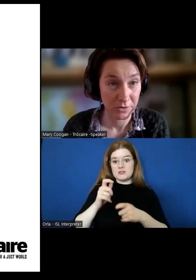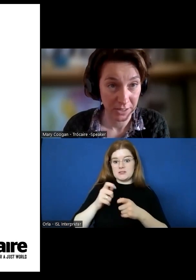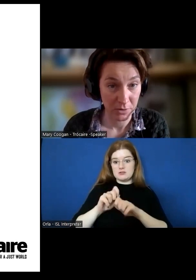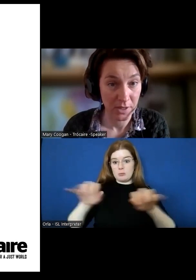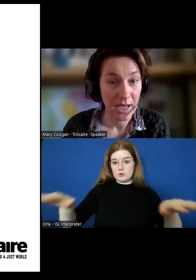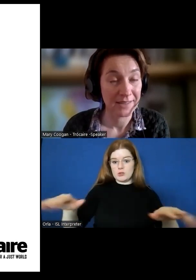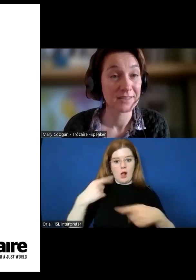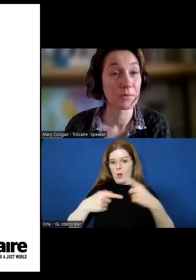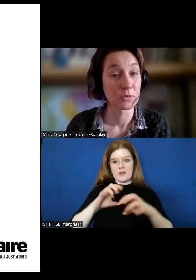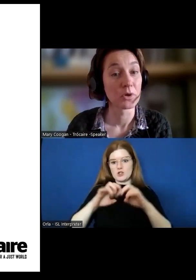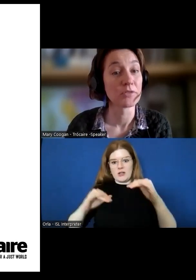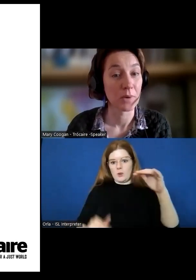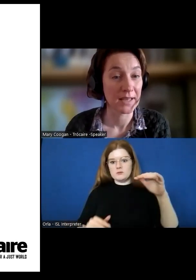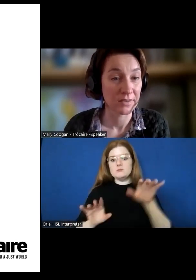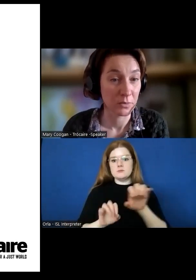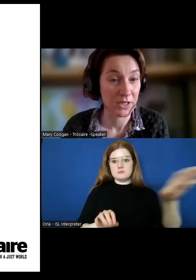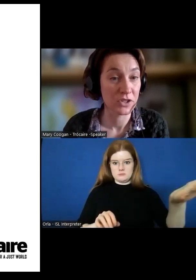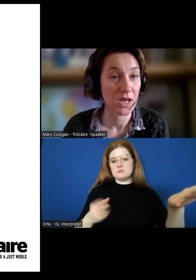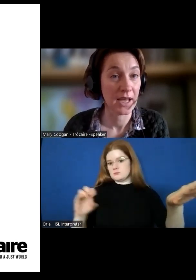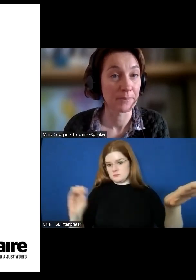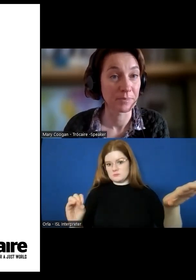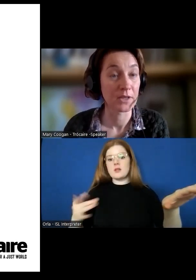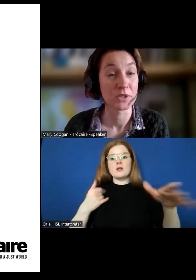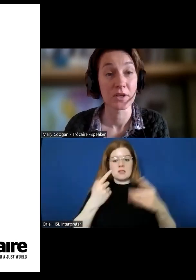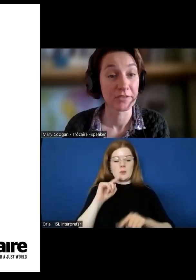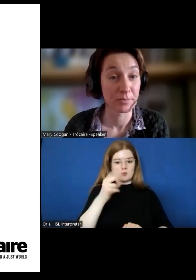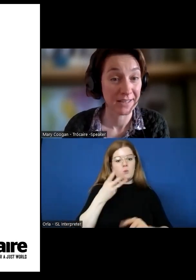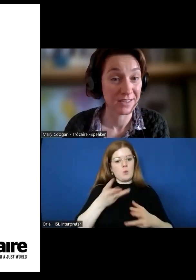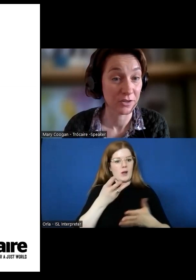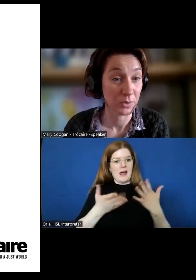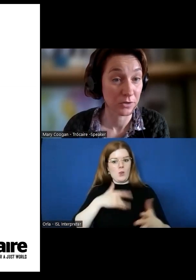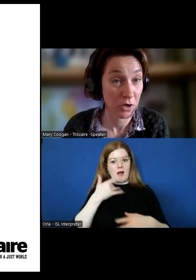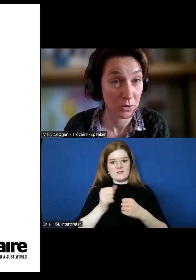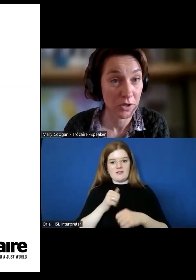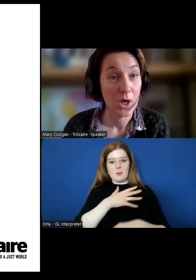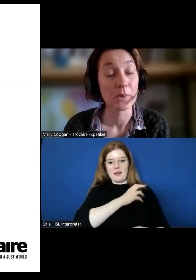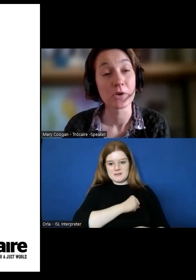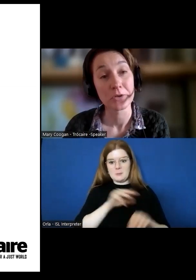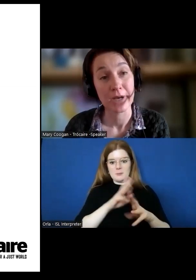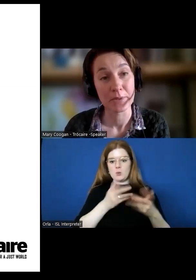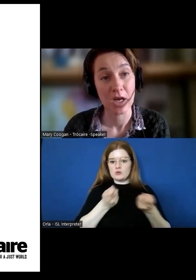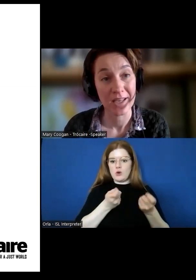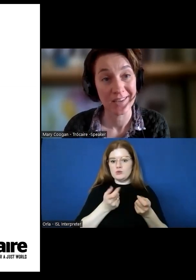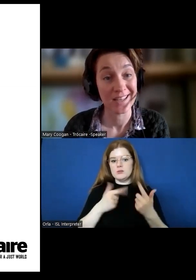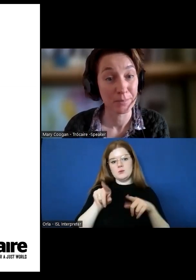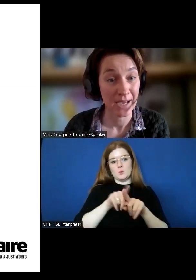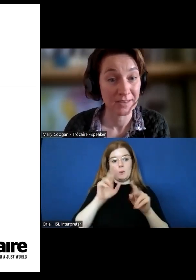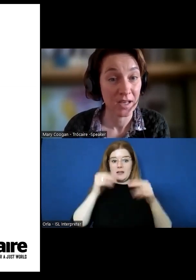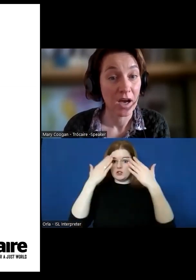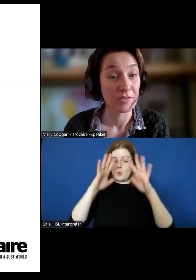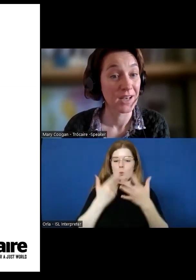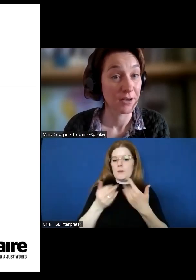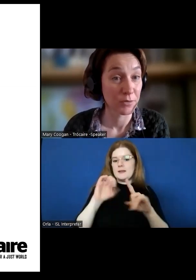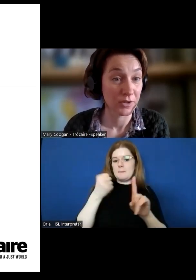always been unequal, and that was one of the ways in which the lives of Palestinians were controlled. We were also able to highlight the